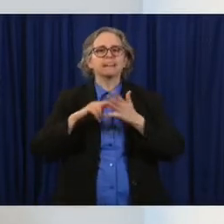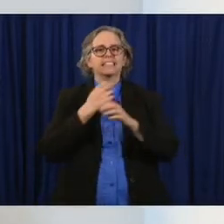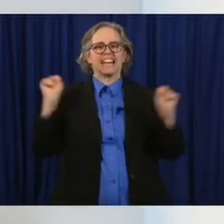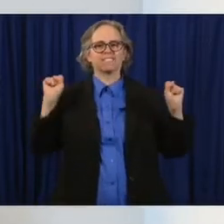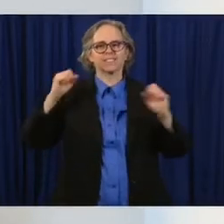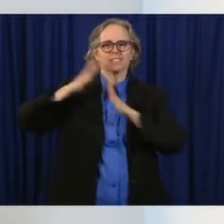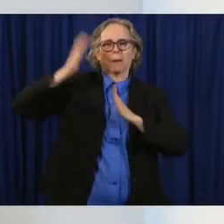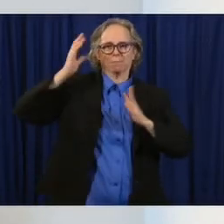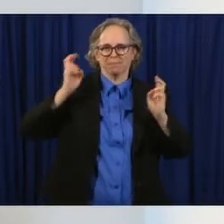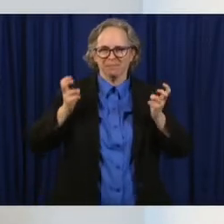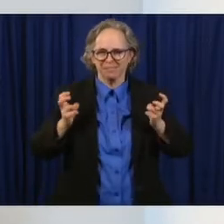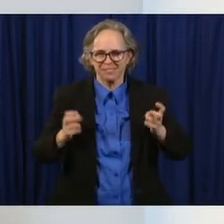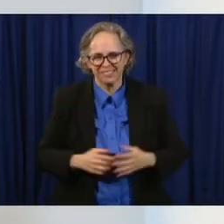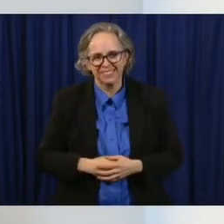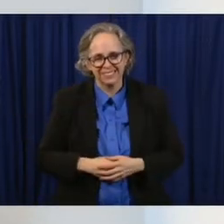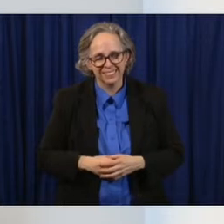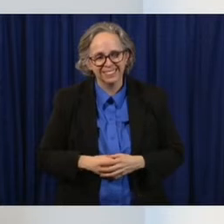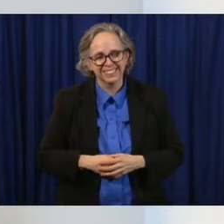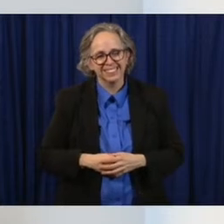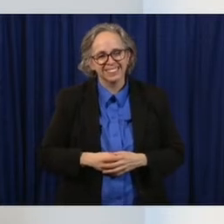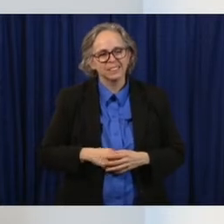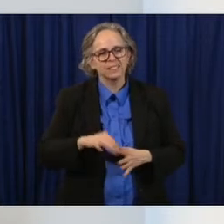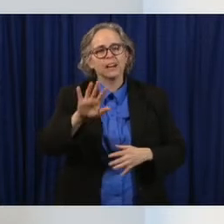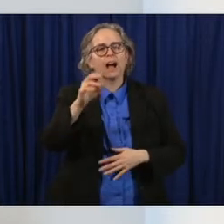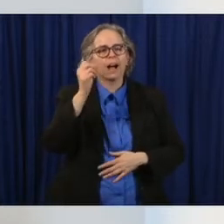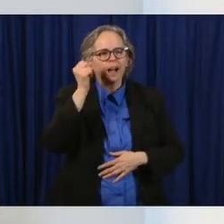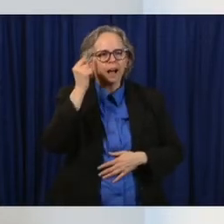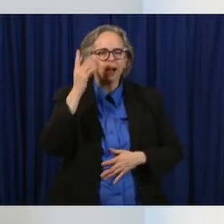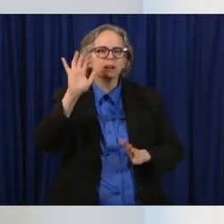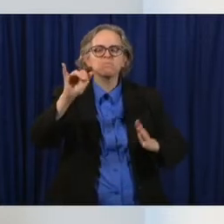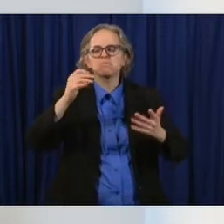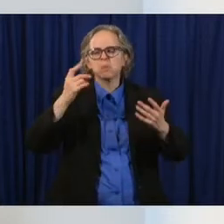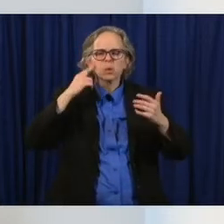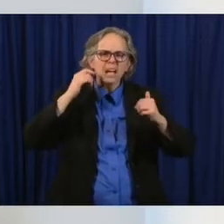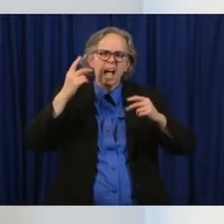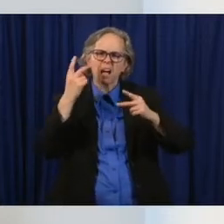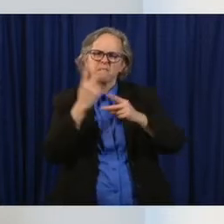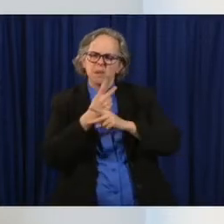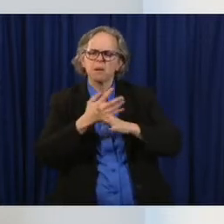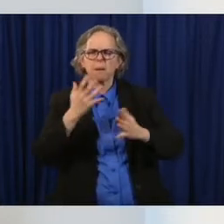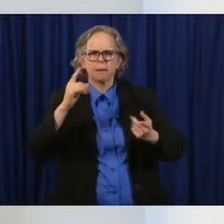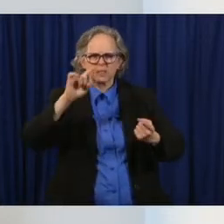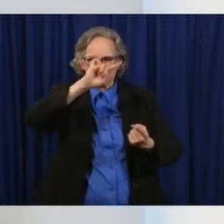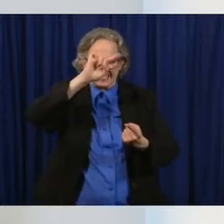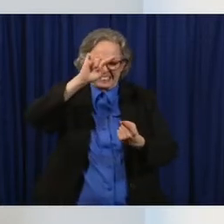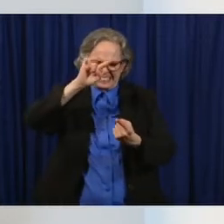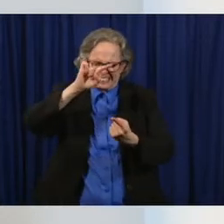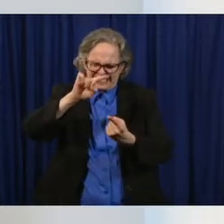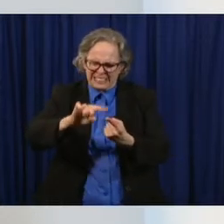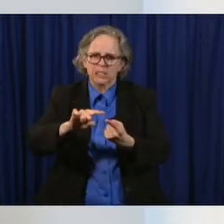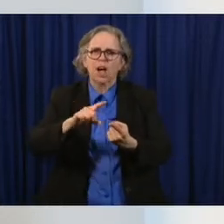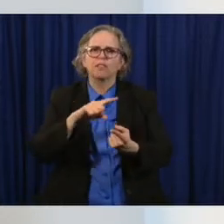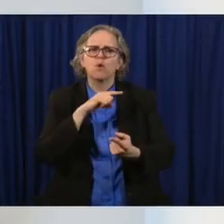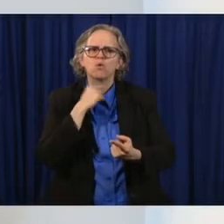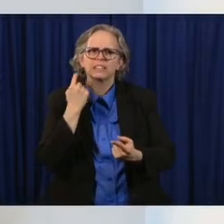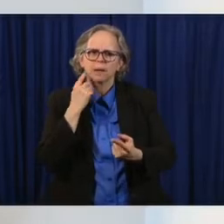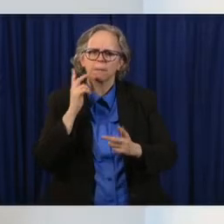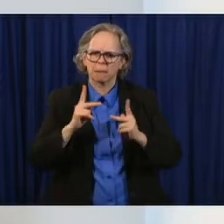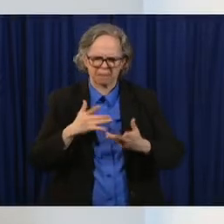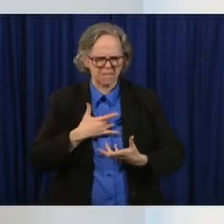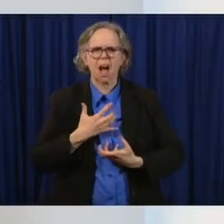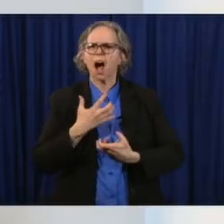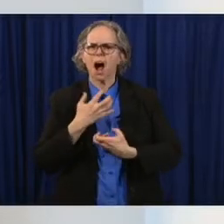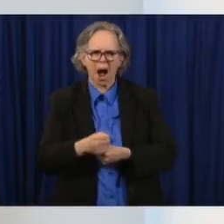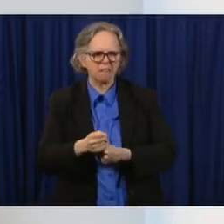a way to make it reasonably safe, to mitigate risk, and to give people a sense of confidence in where they're going. And